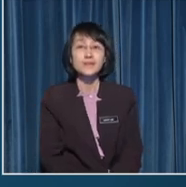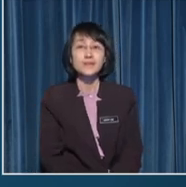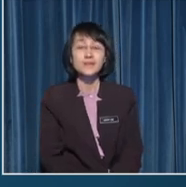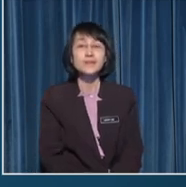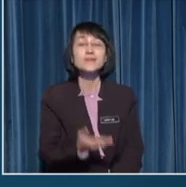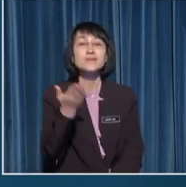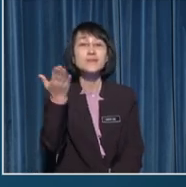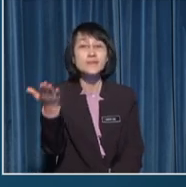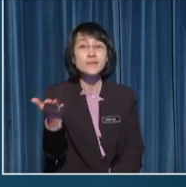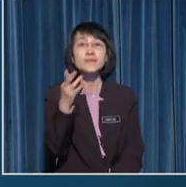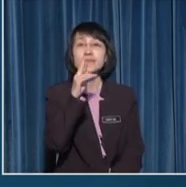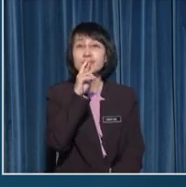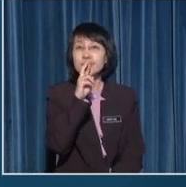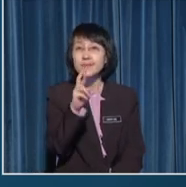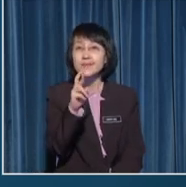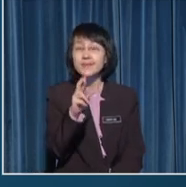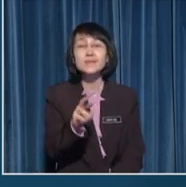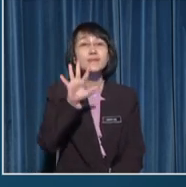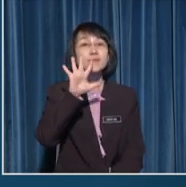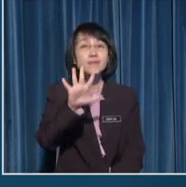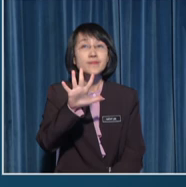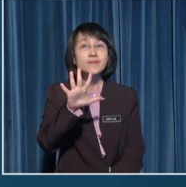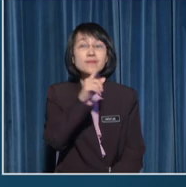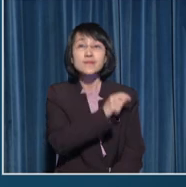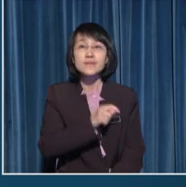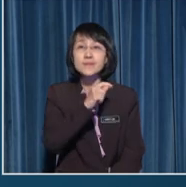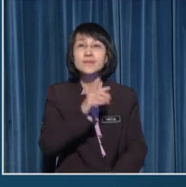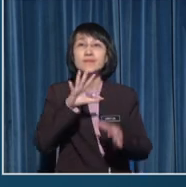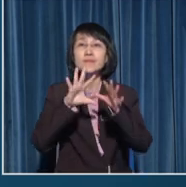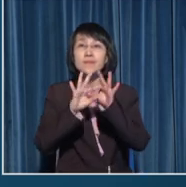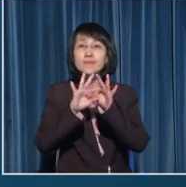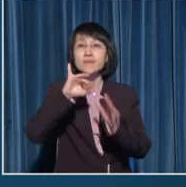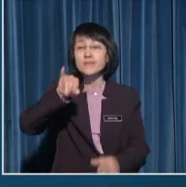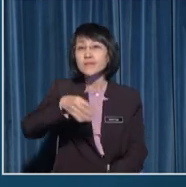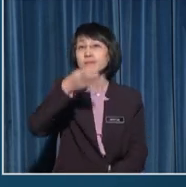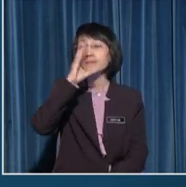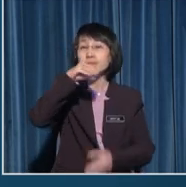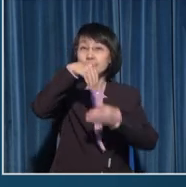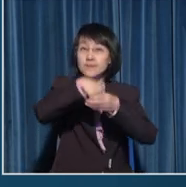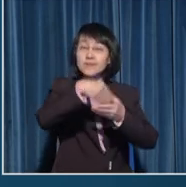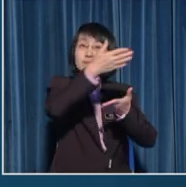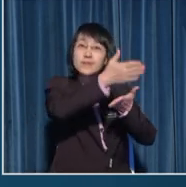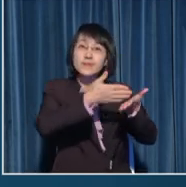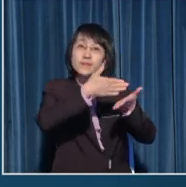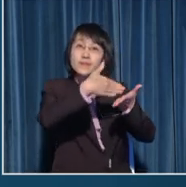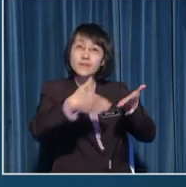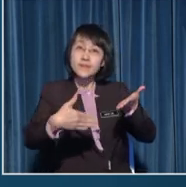There are 5 types of juice in the chart.